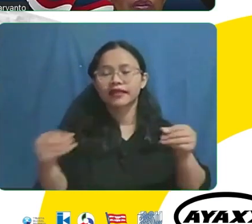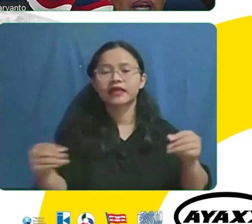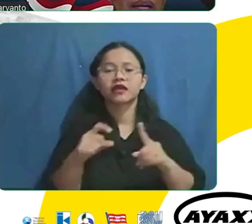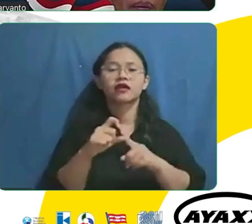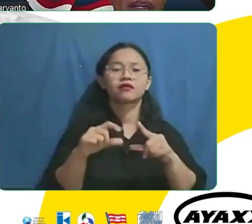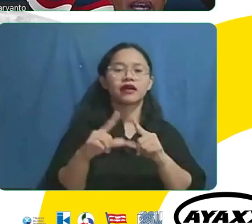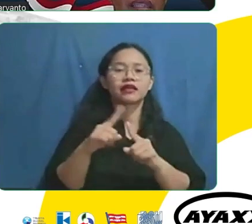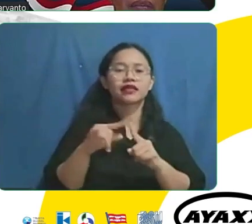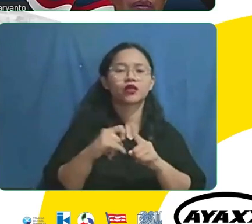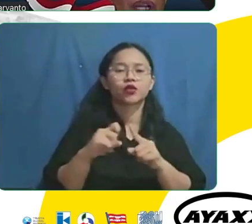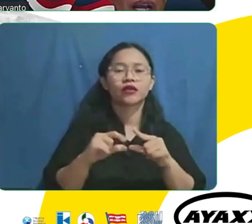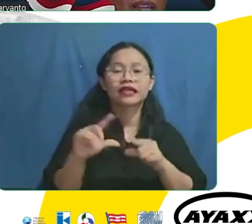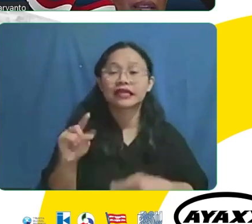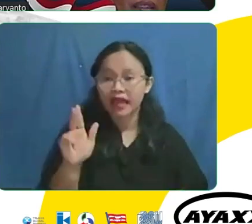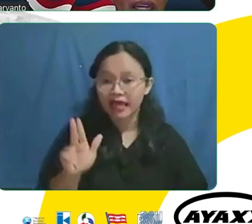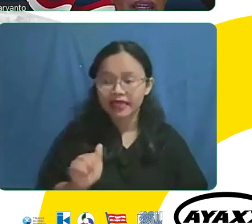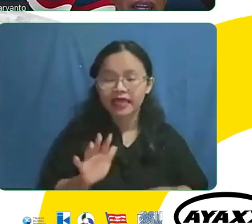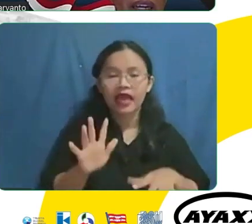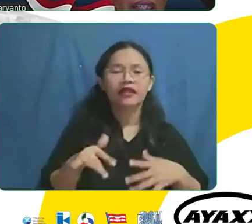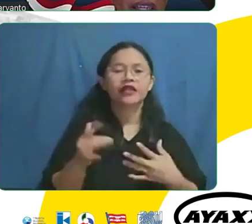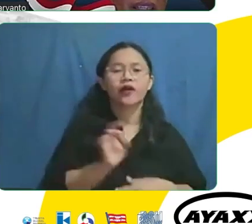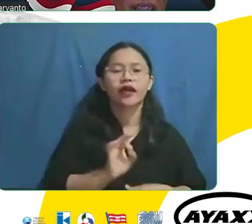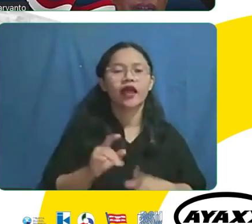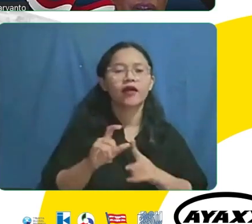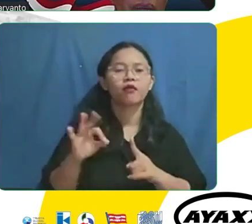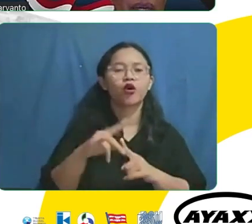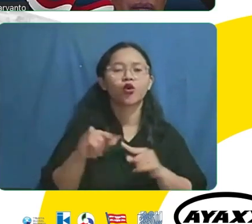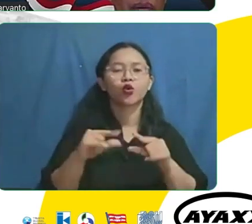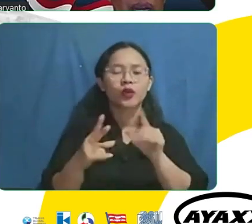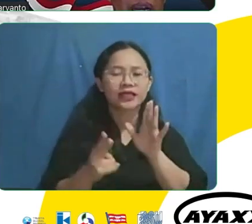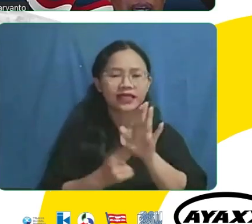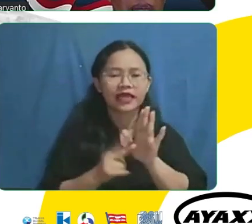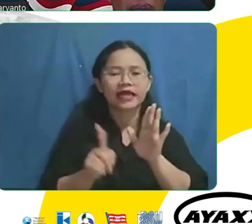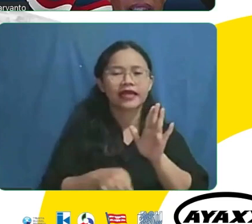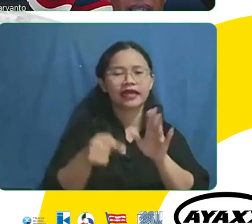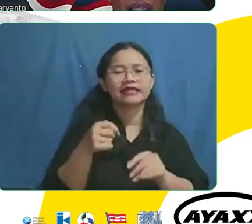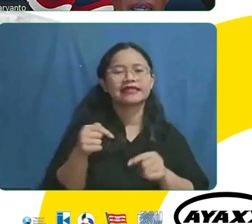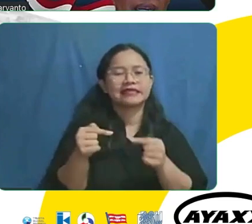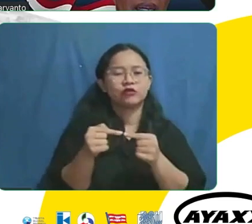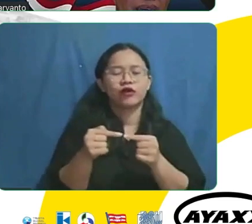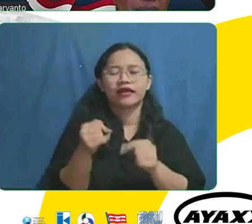pollutant, primary gases pollutants, secondary gases, photochemical pollutant, as well as